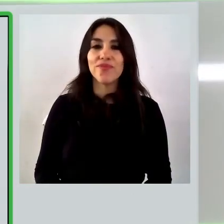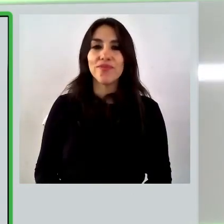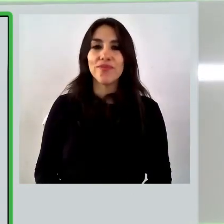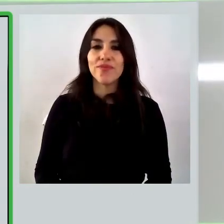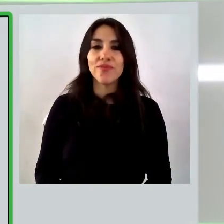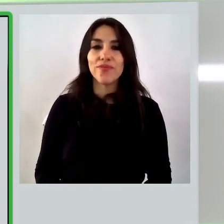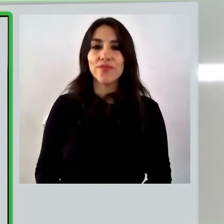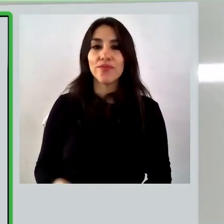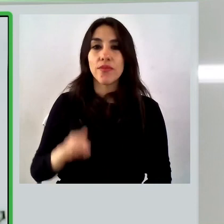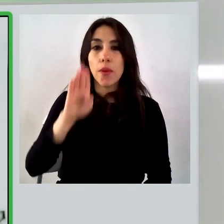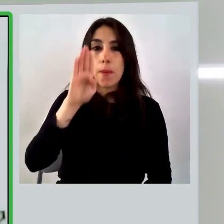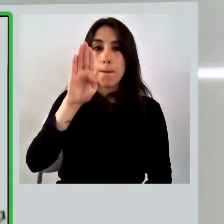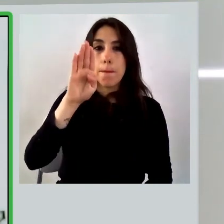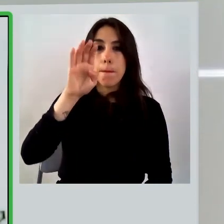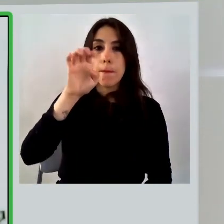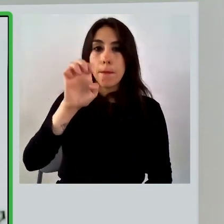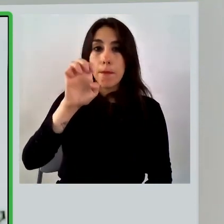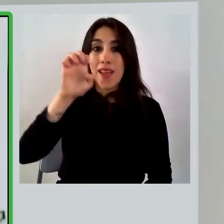go to the next slide.